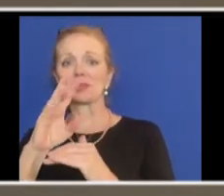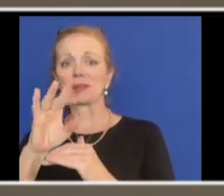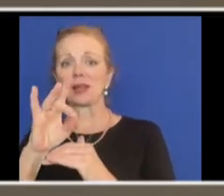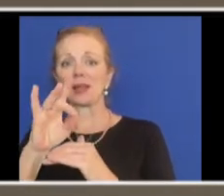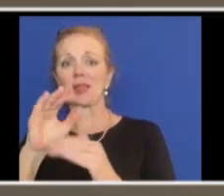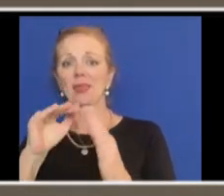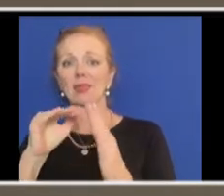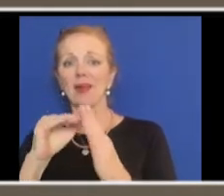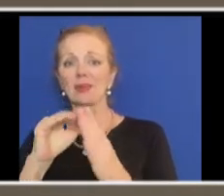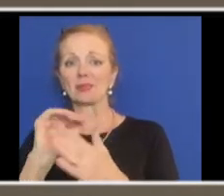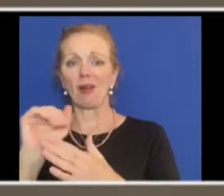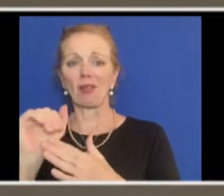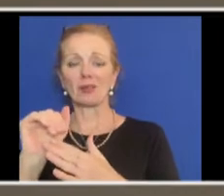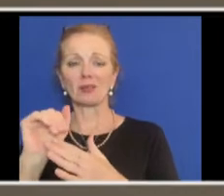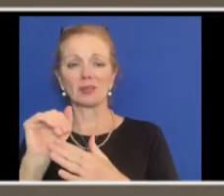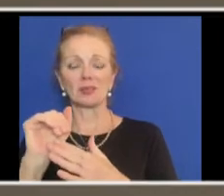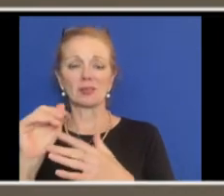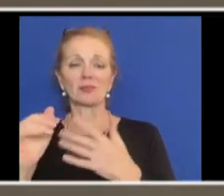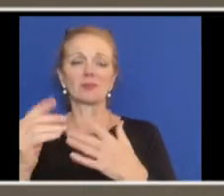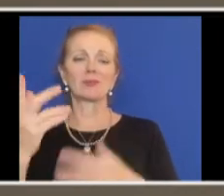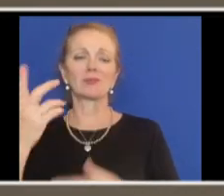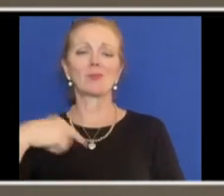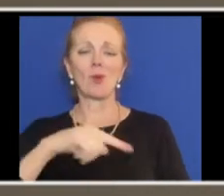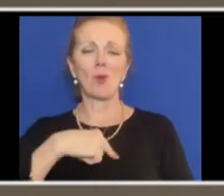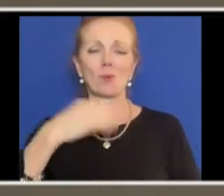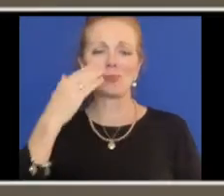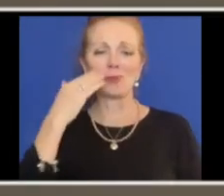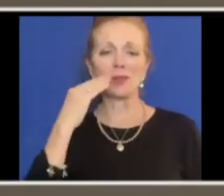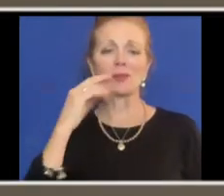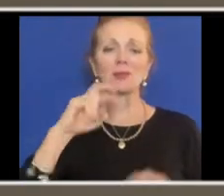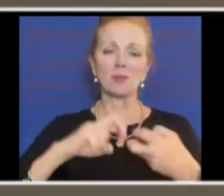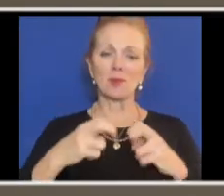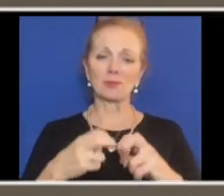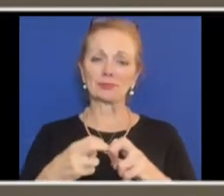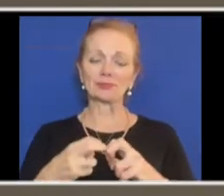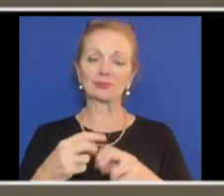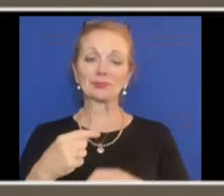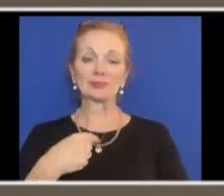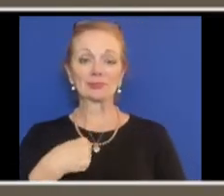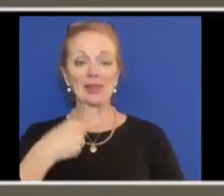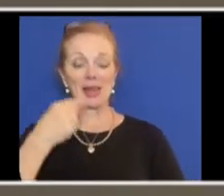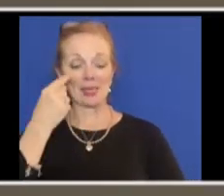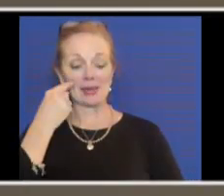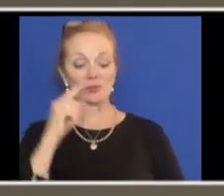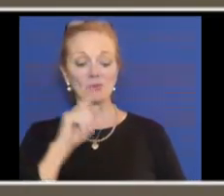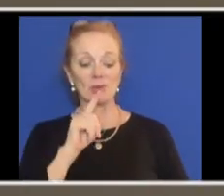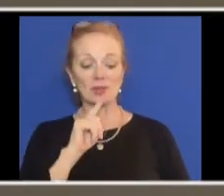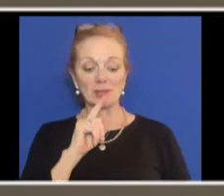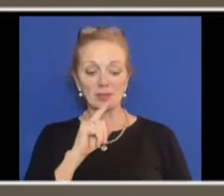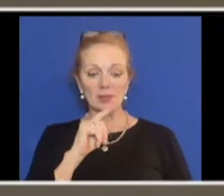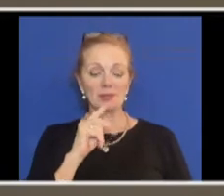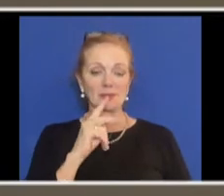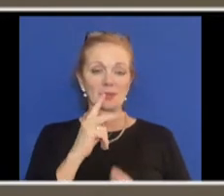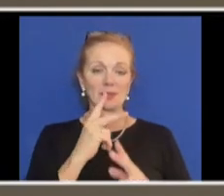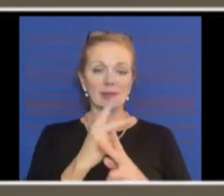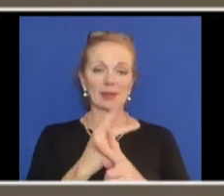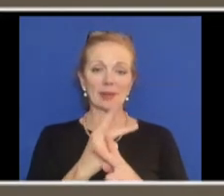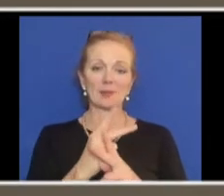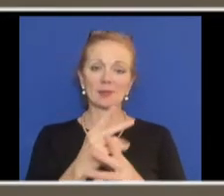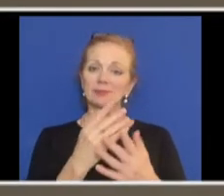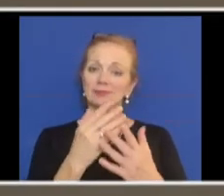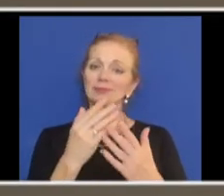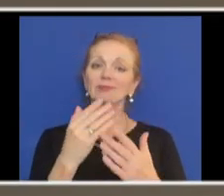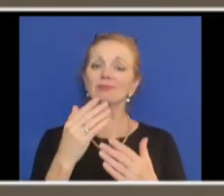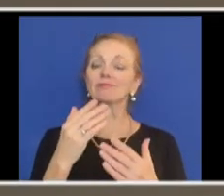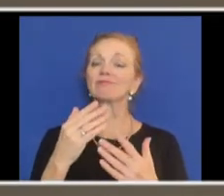so so we know we know there's a crisis and I just think it's we really have to keep this kind of stuff in front of us